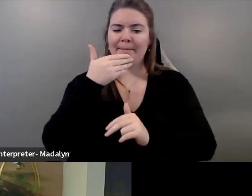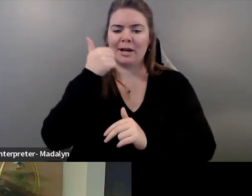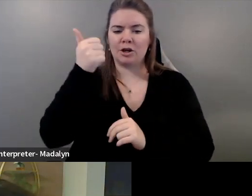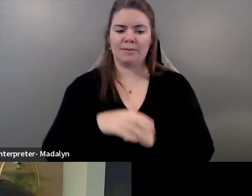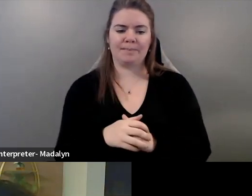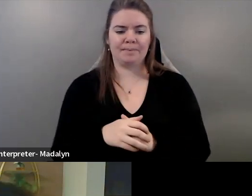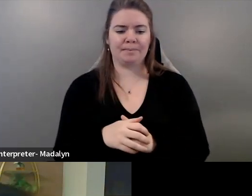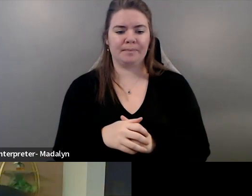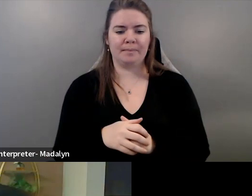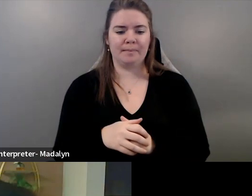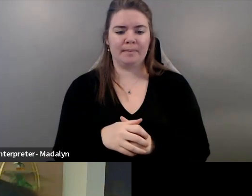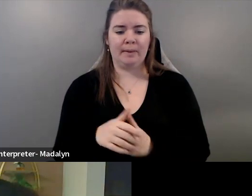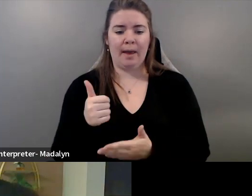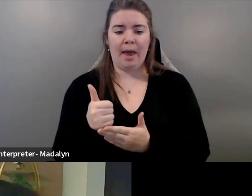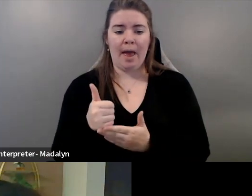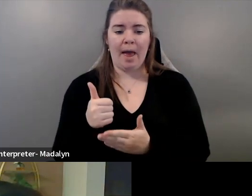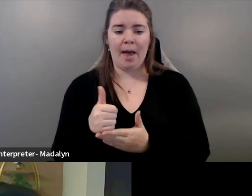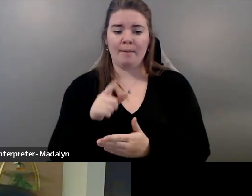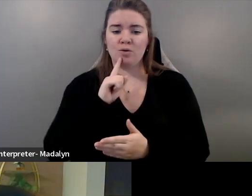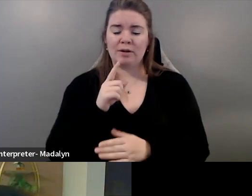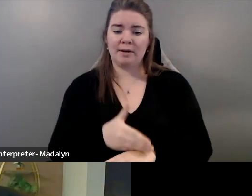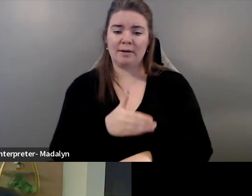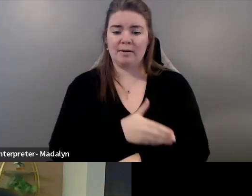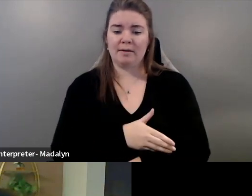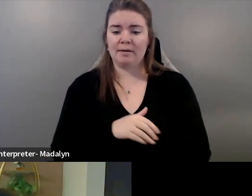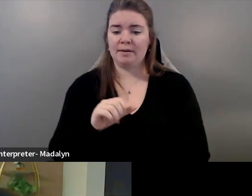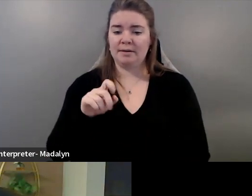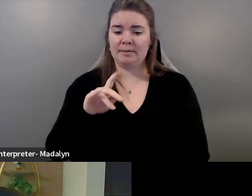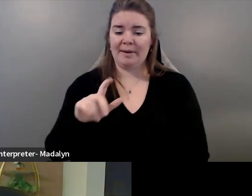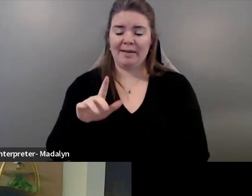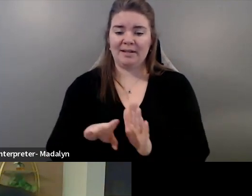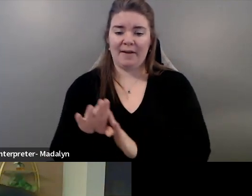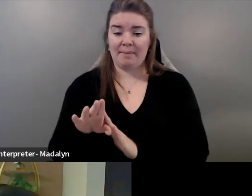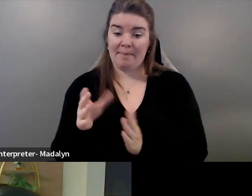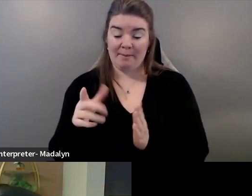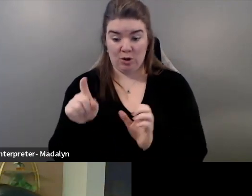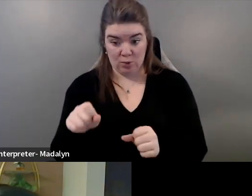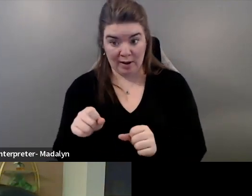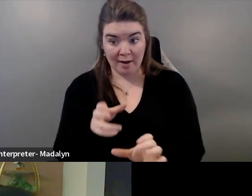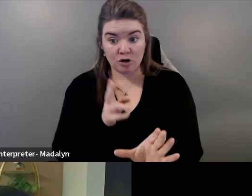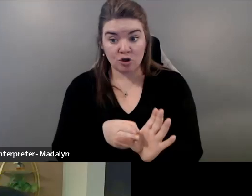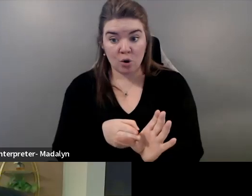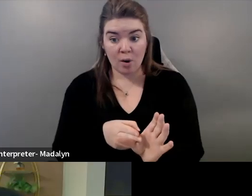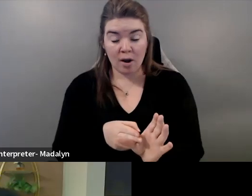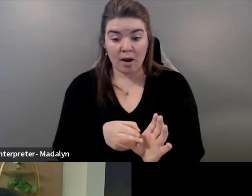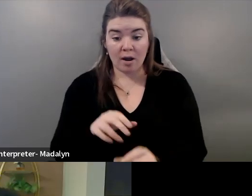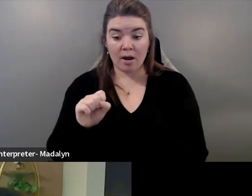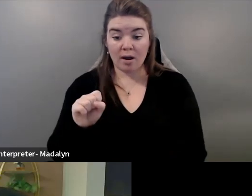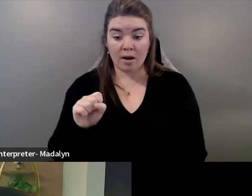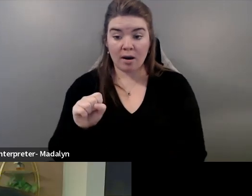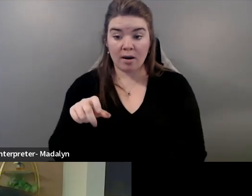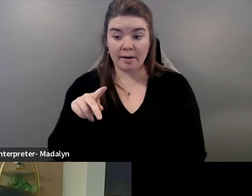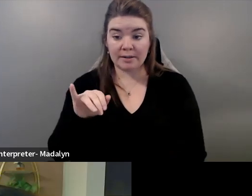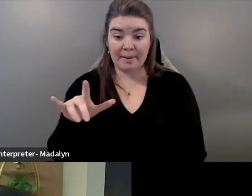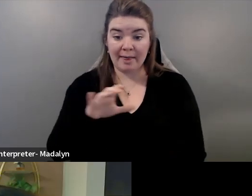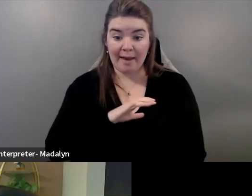if there's a place for you on the team, right? Maybe you can't join the SILC council. Maybe the SILC has too many people from SILs, or you're